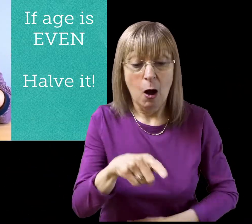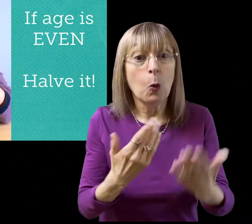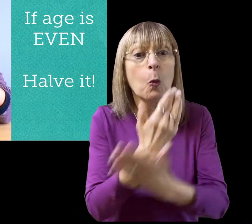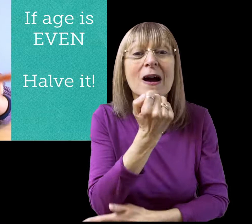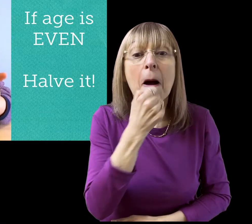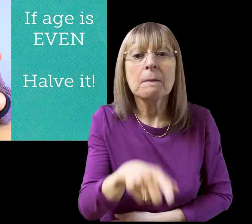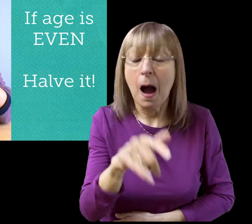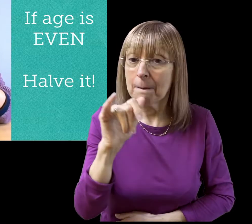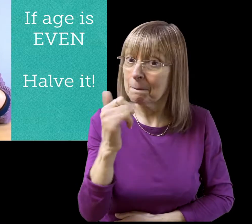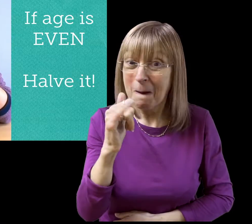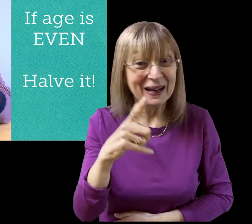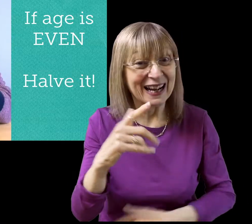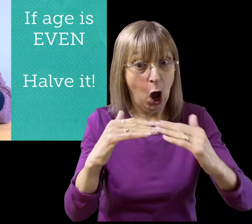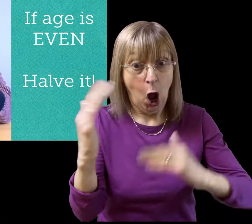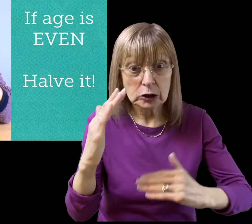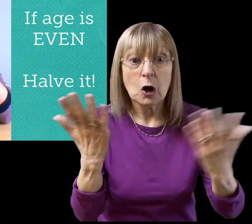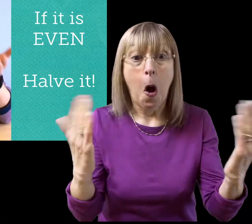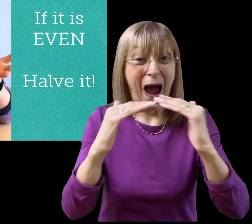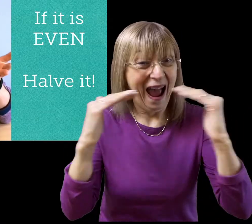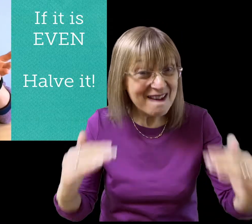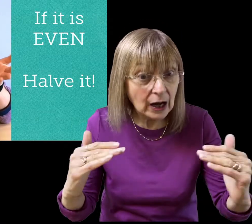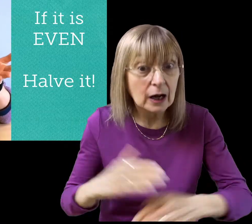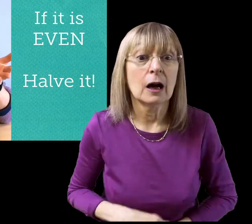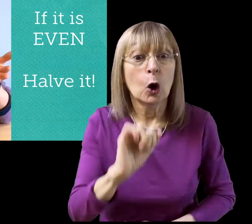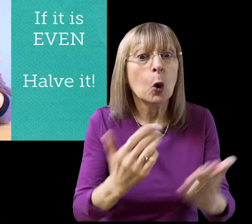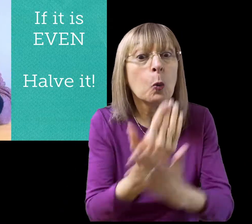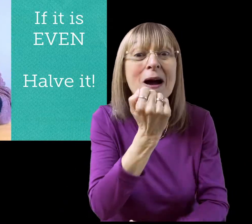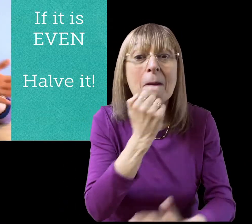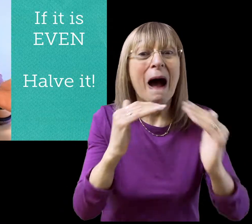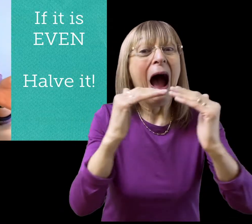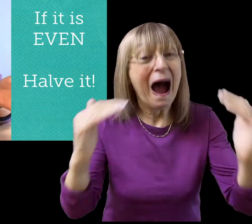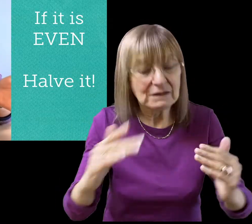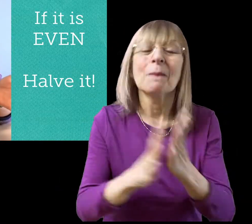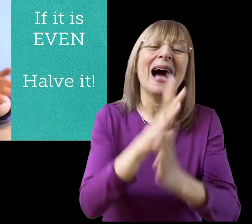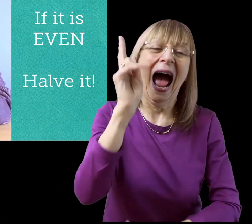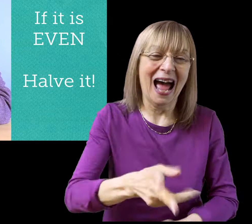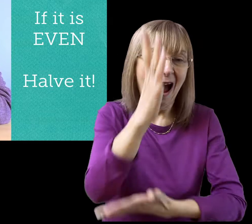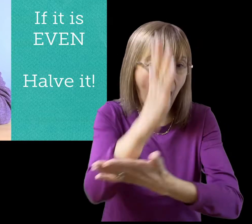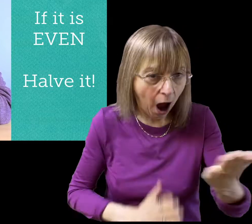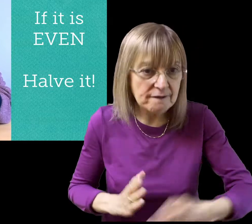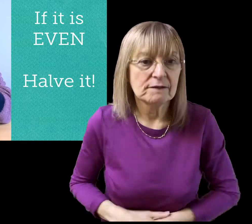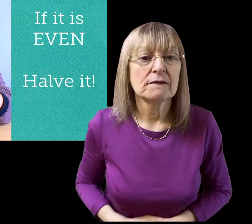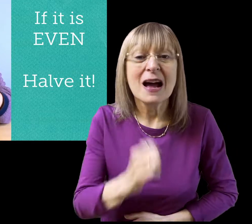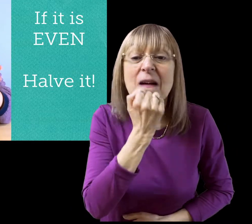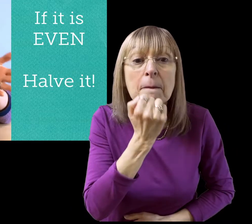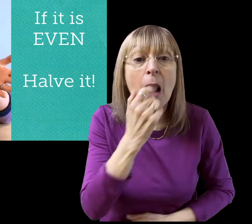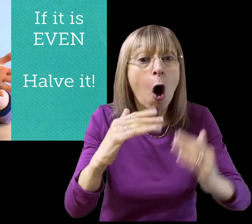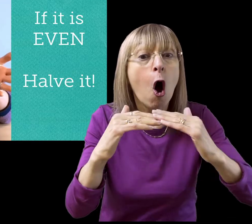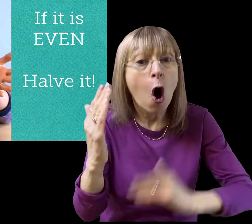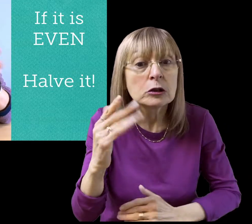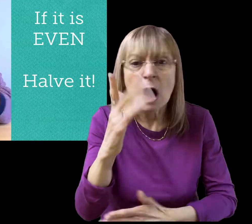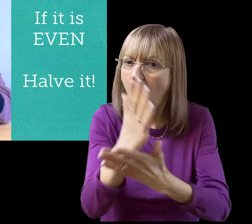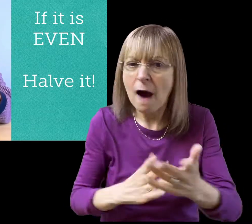new number will be odd or even. And if your new number is even, you halve it again. If your number's odd, you